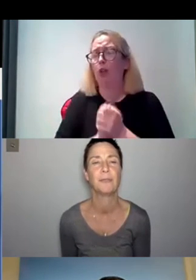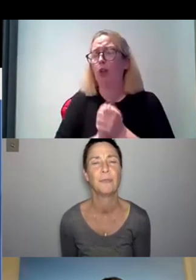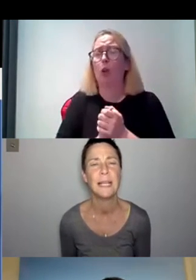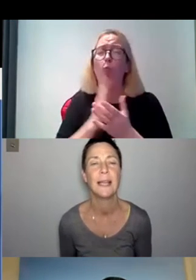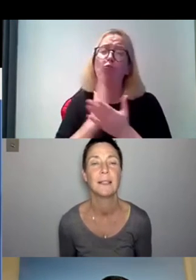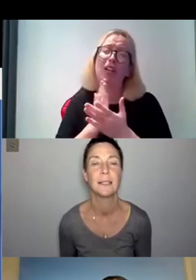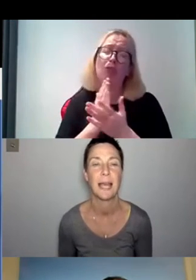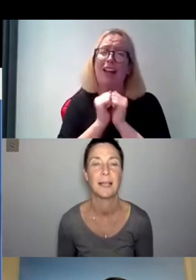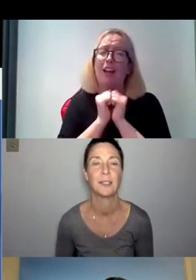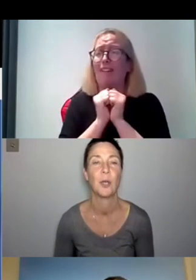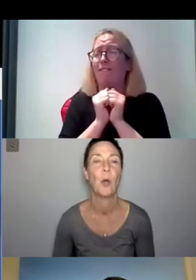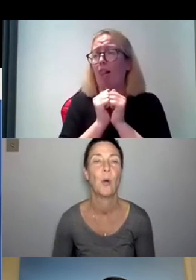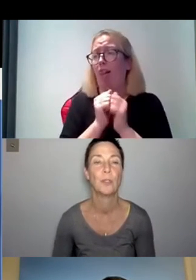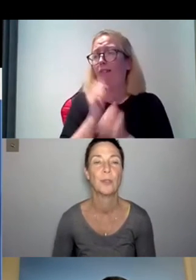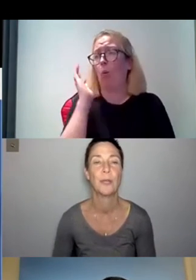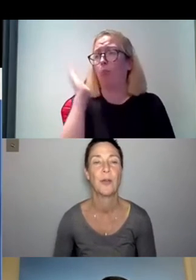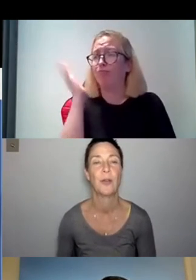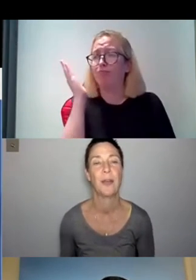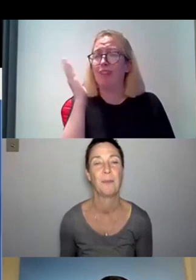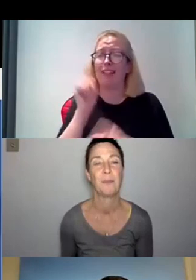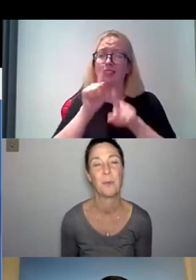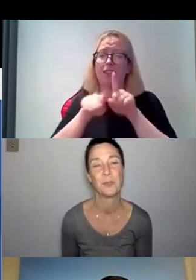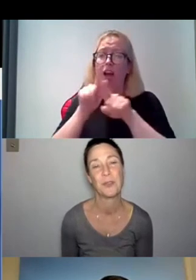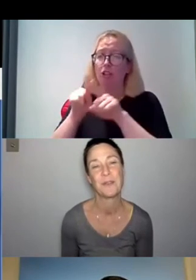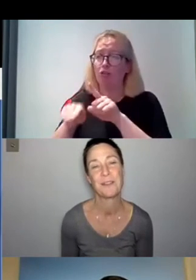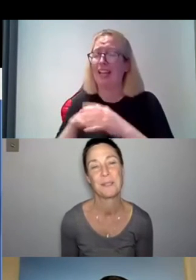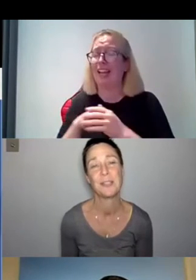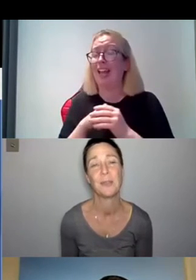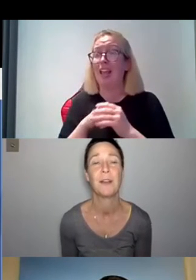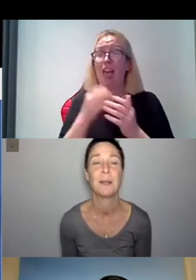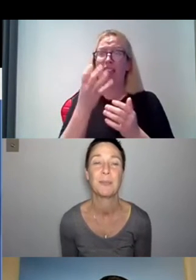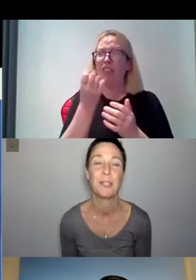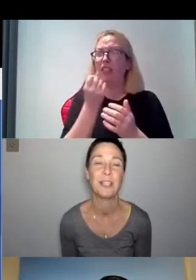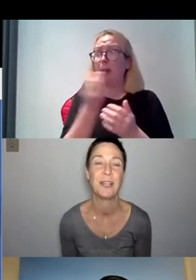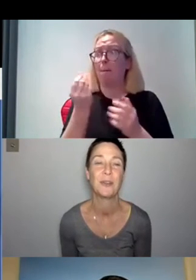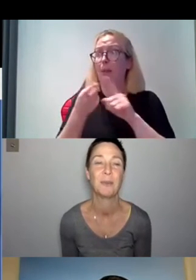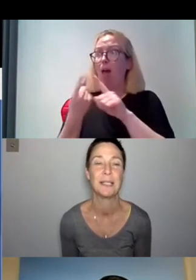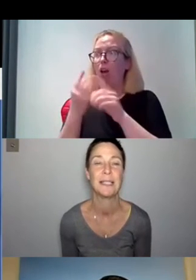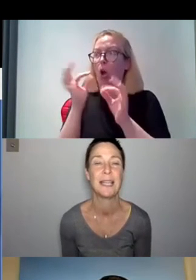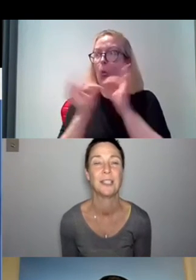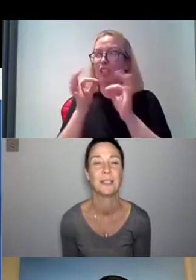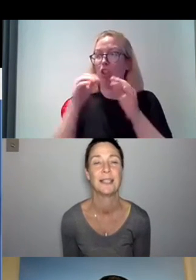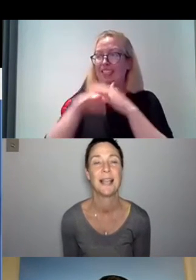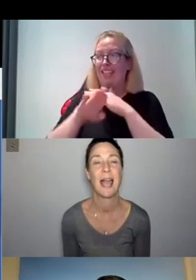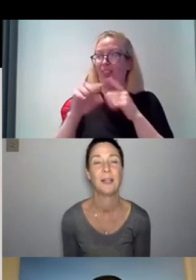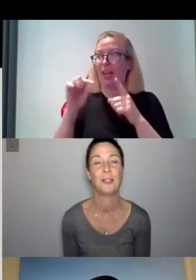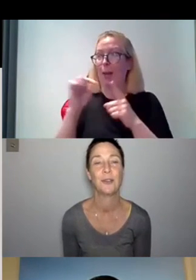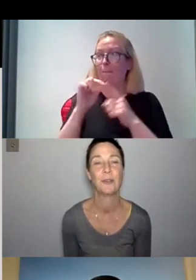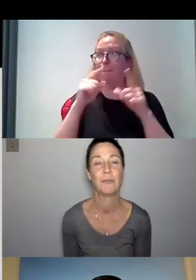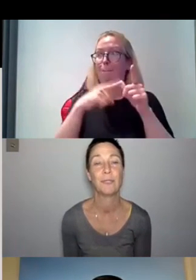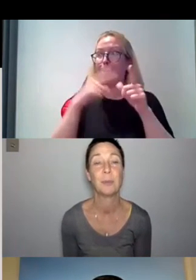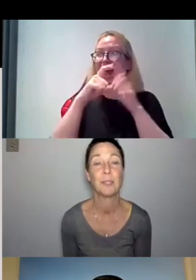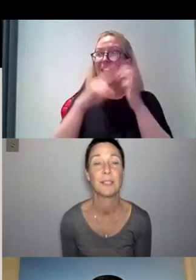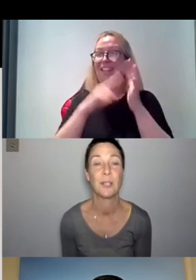deaf to really understand what's going on for everybody. So I very much appreciate your presentation and